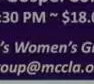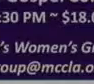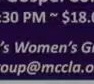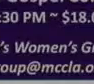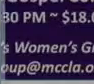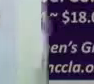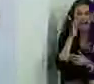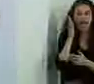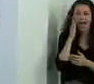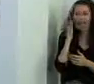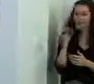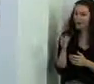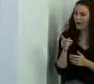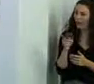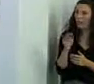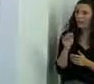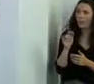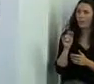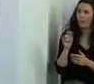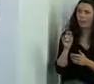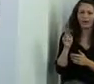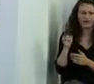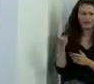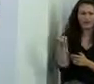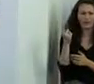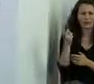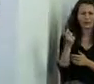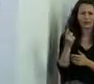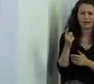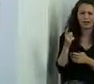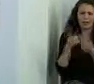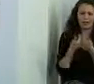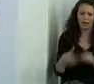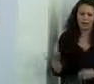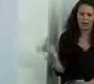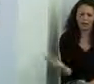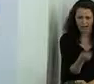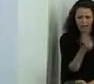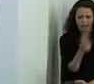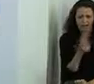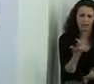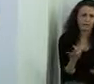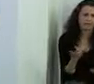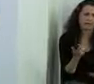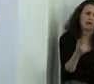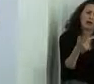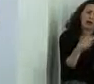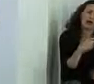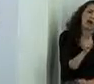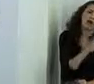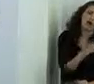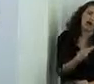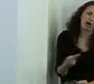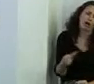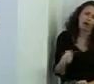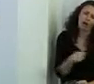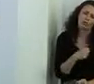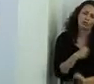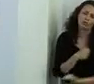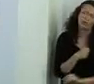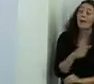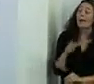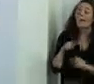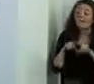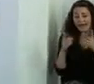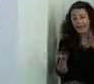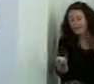I know Britain lost tennis this morning, so I'm in a little bit of mourning. But perhaps